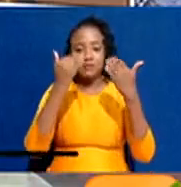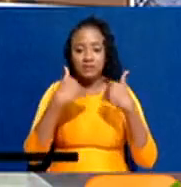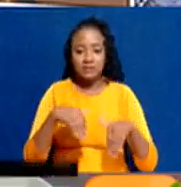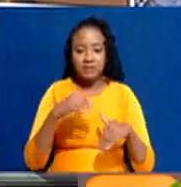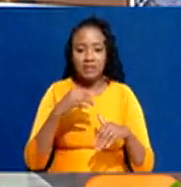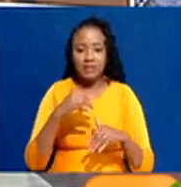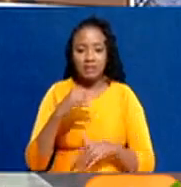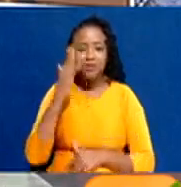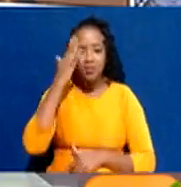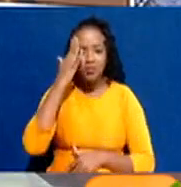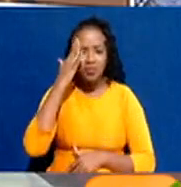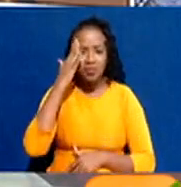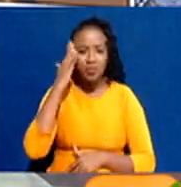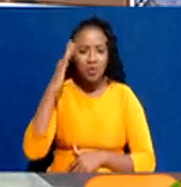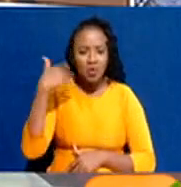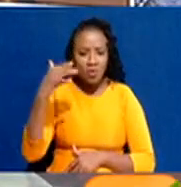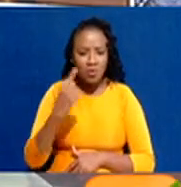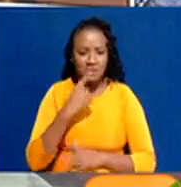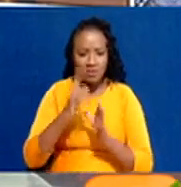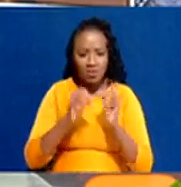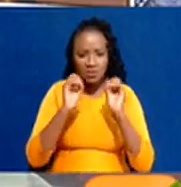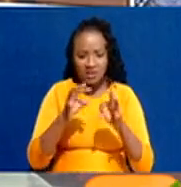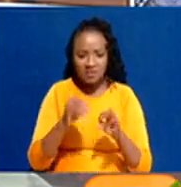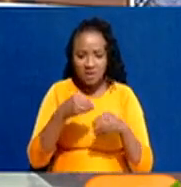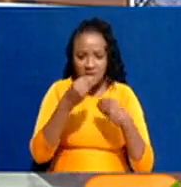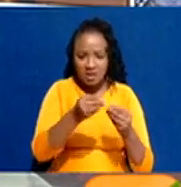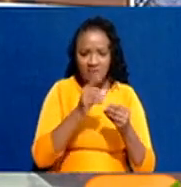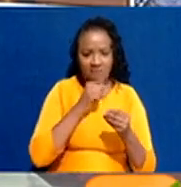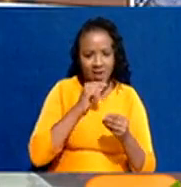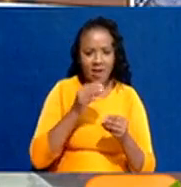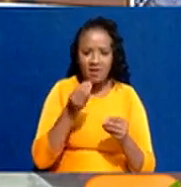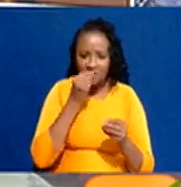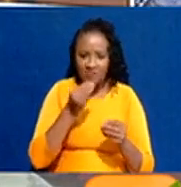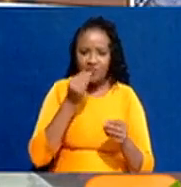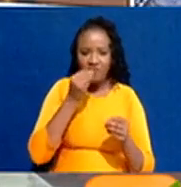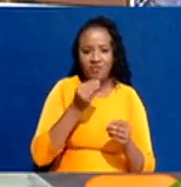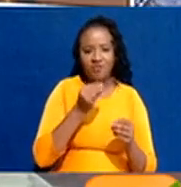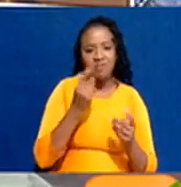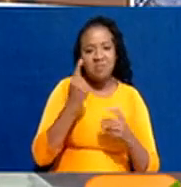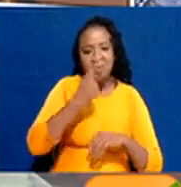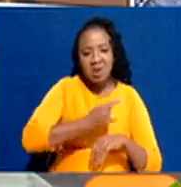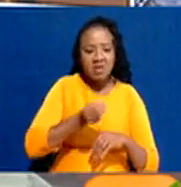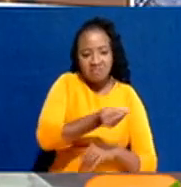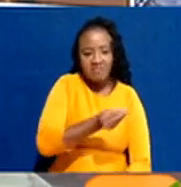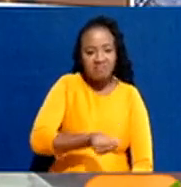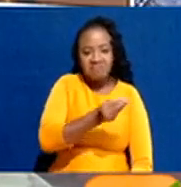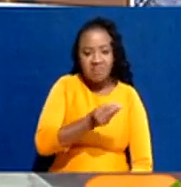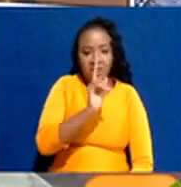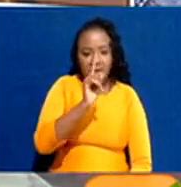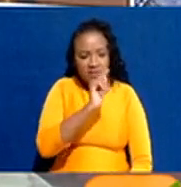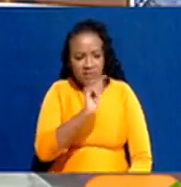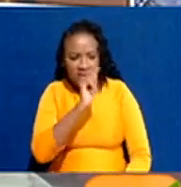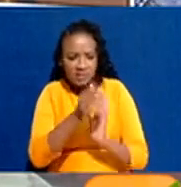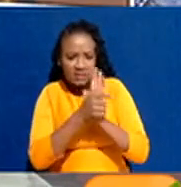Now, it is often said that if you give a man a fish, you'll feed him for a day. But if you teach him how to fish, you'll feed